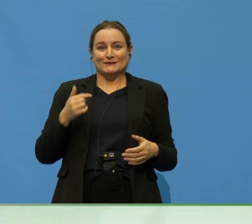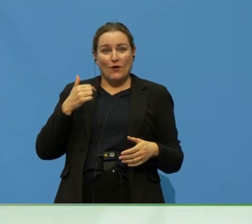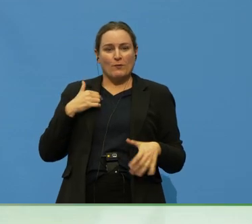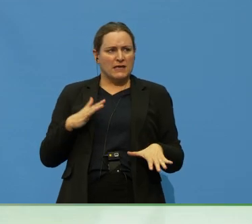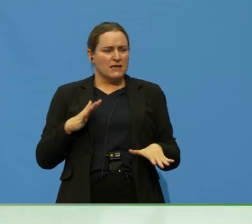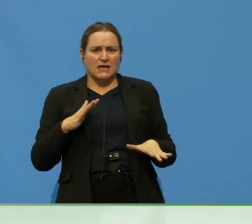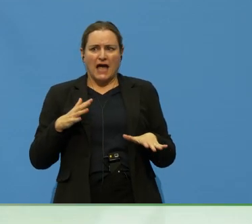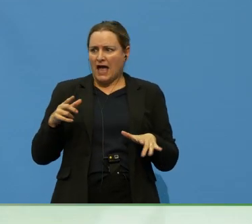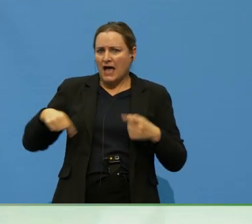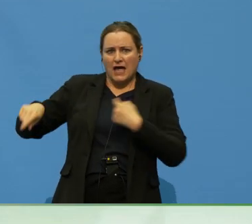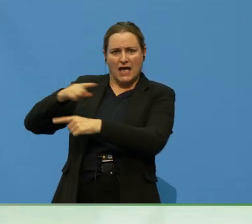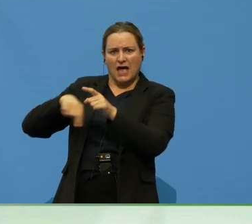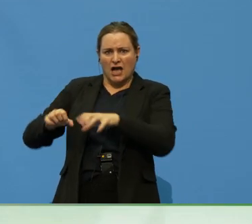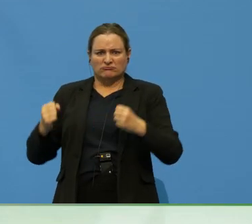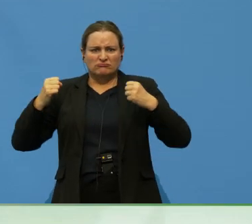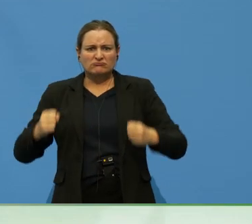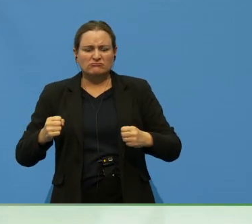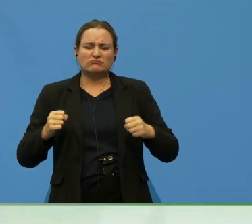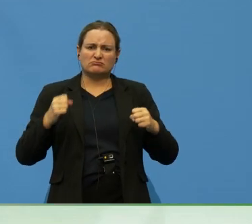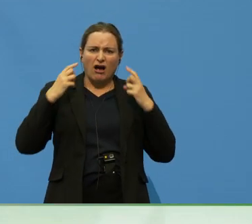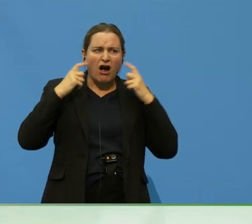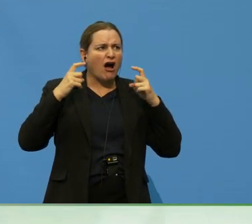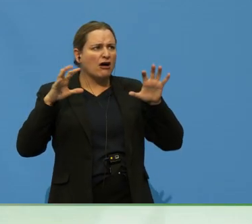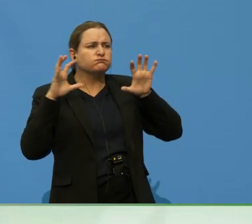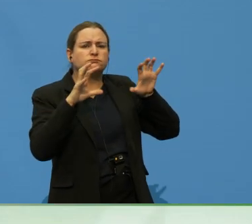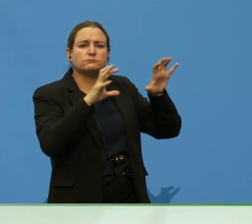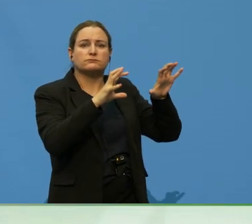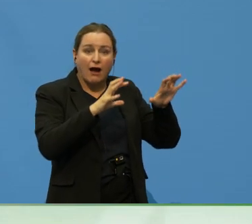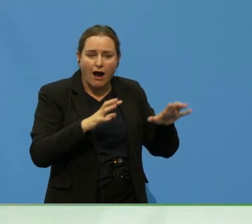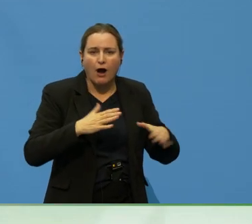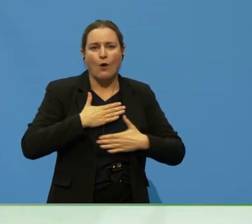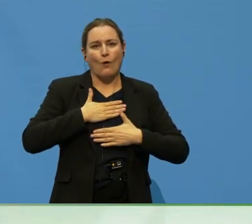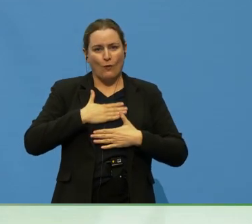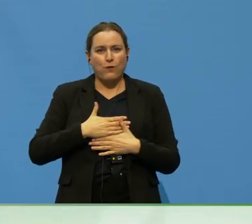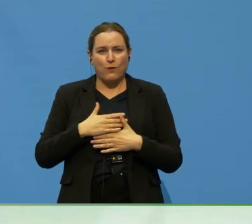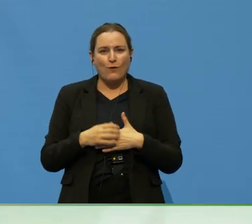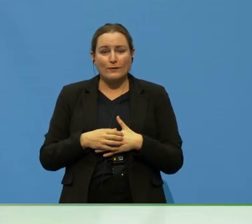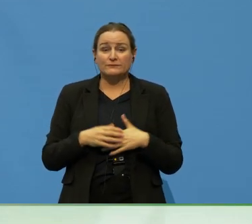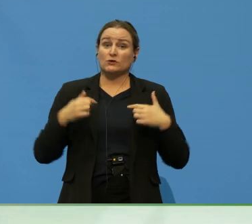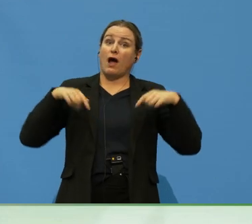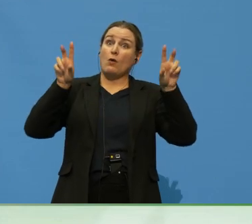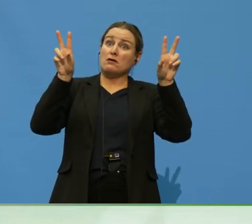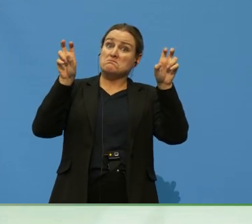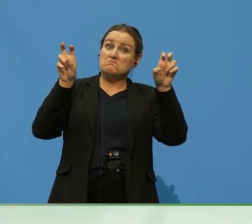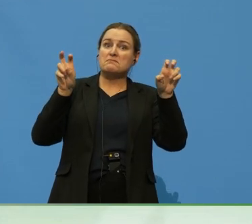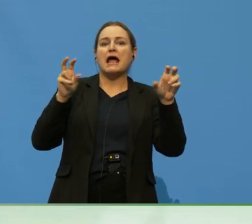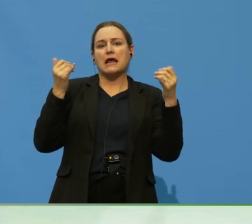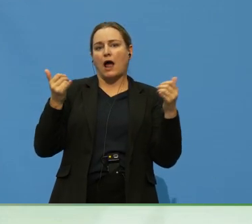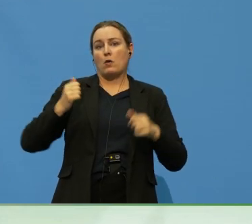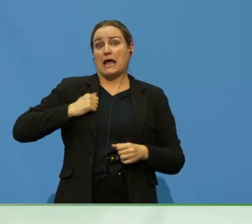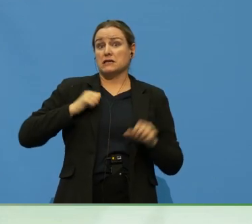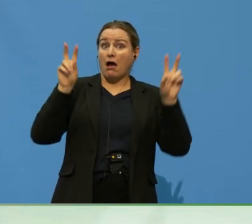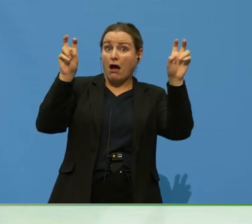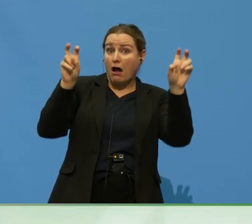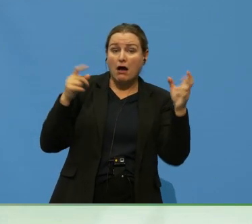on the pressure point, and in Canada, we've actually moved to nothing without us, this kind of truncated version. What we found